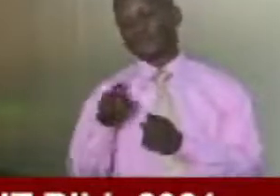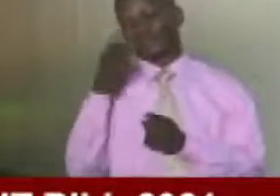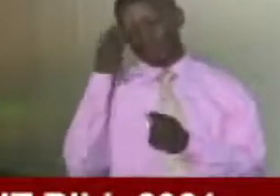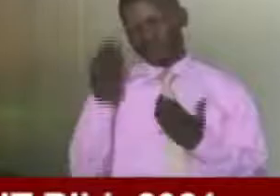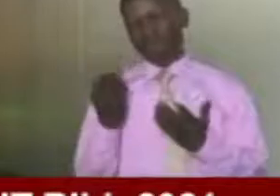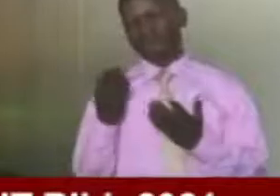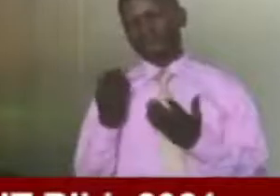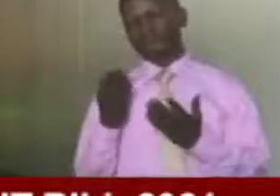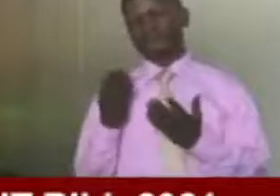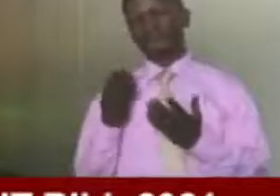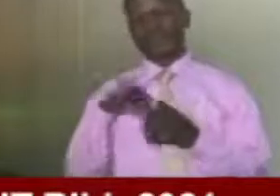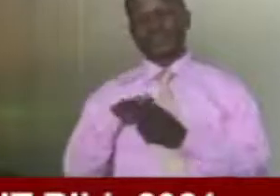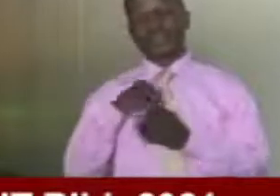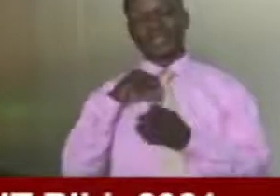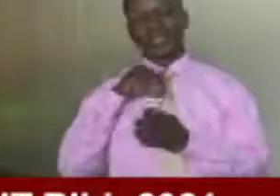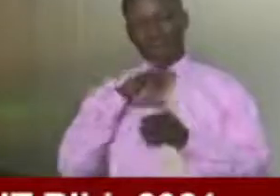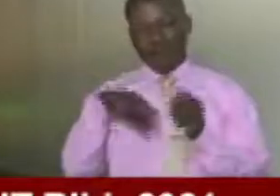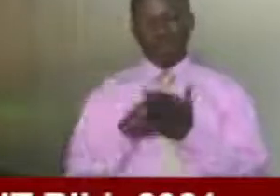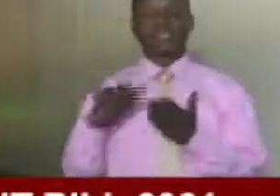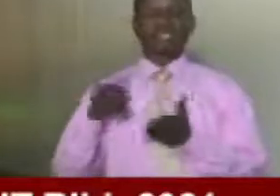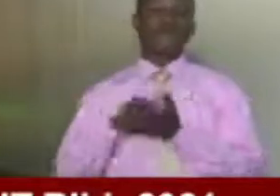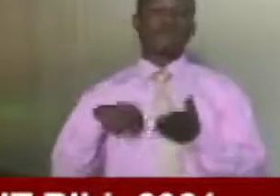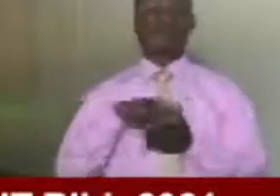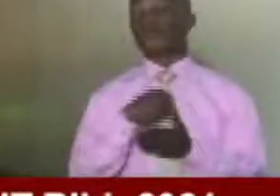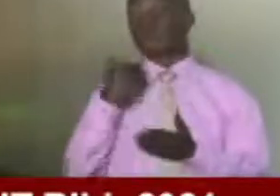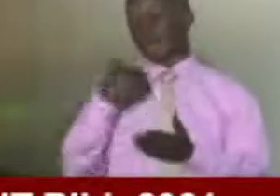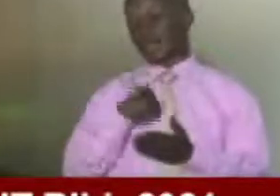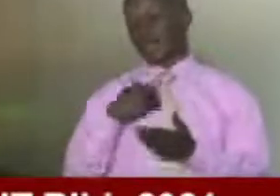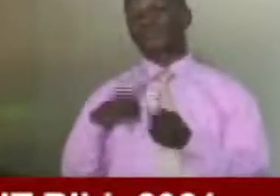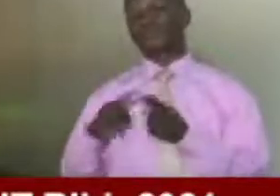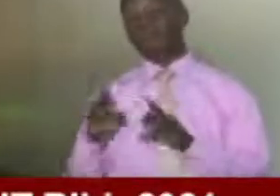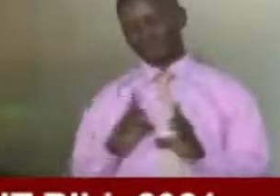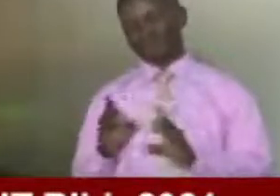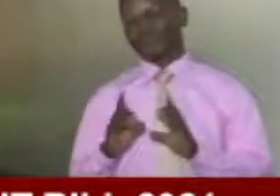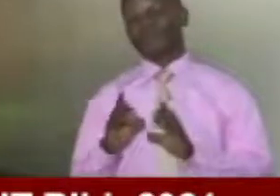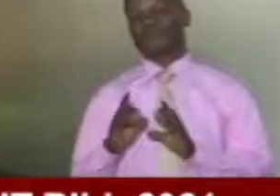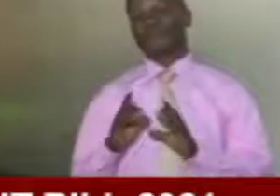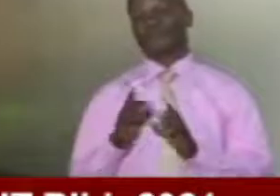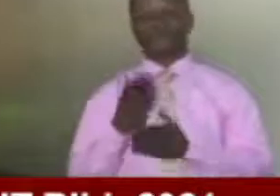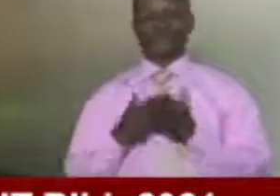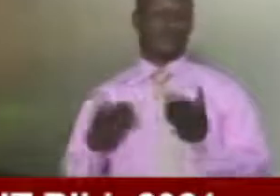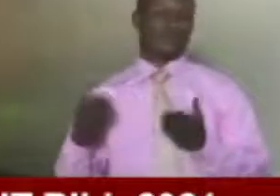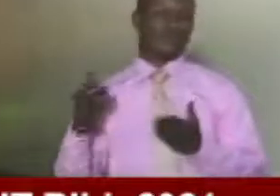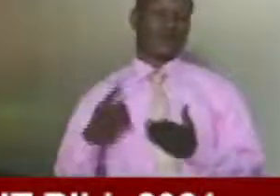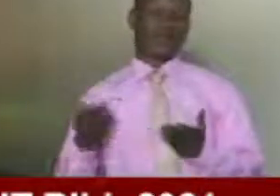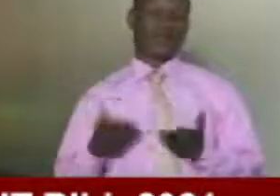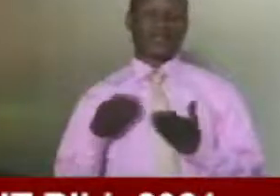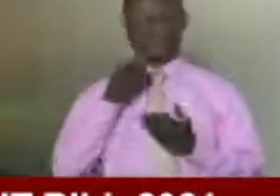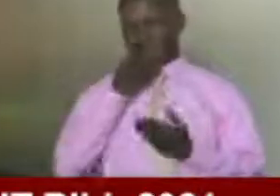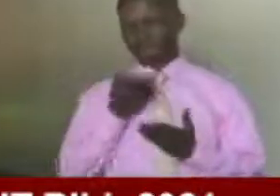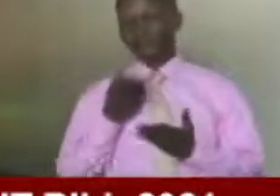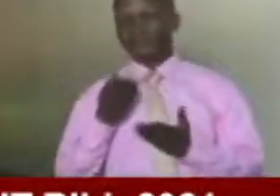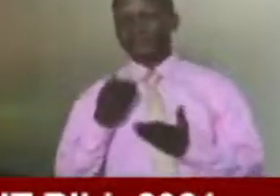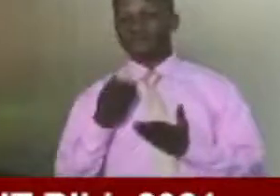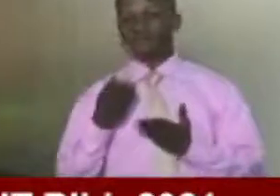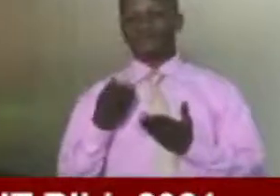with, in terms of all the things that we have as a people. You know, somebody here mentioned that the other countries look up to us